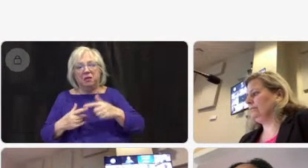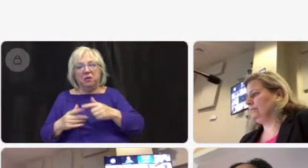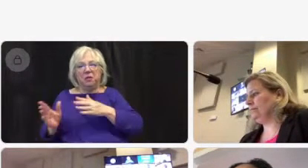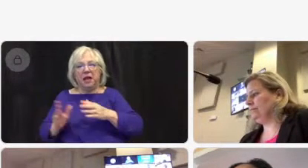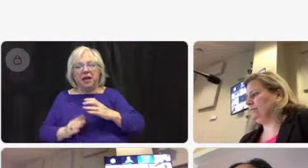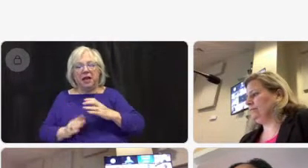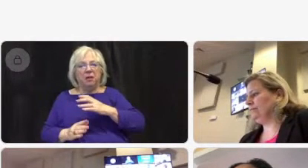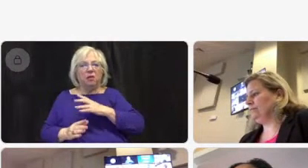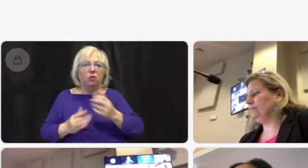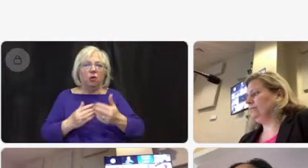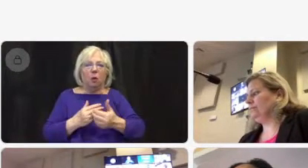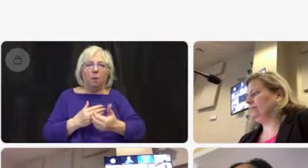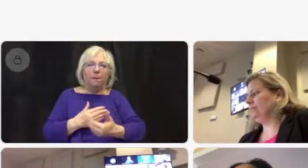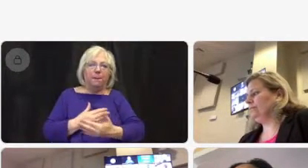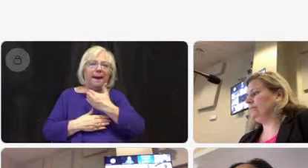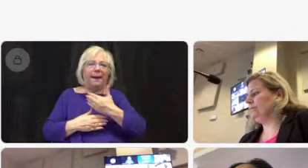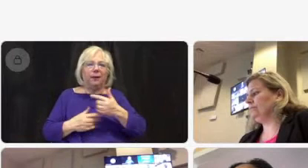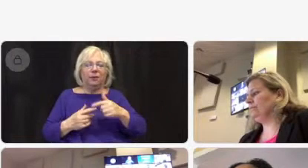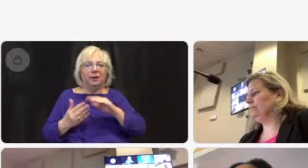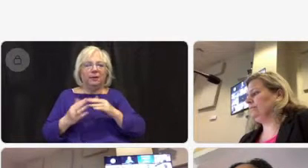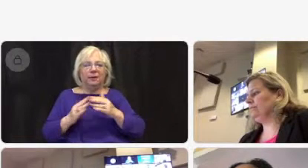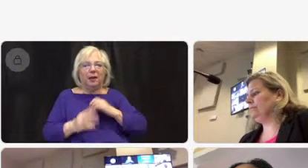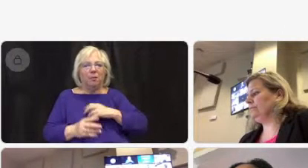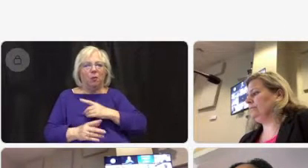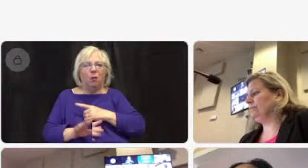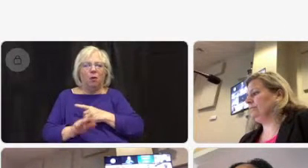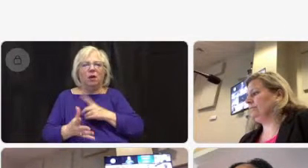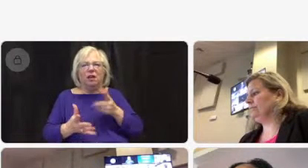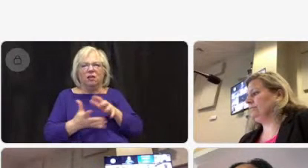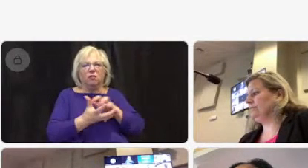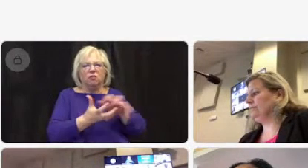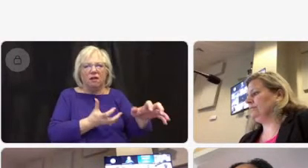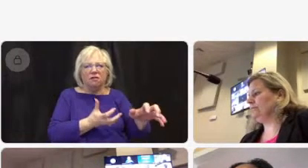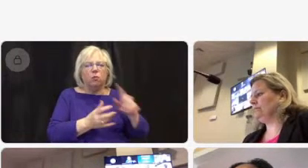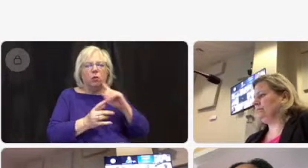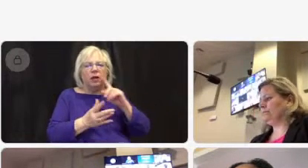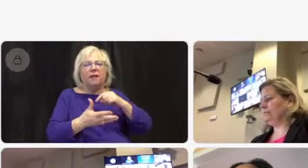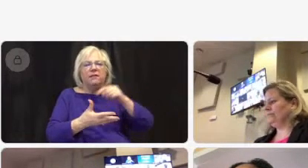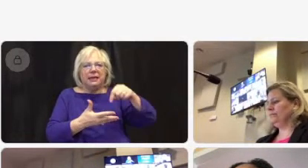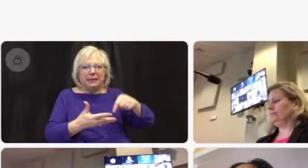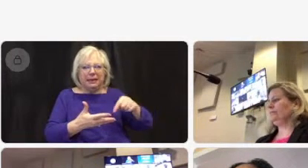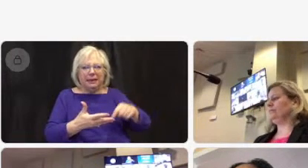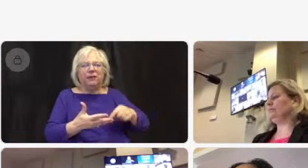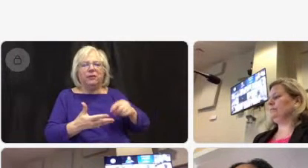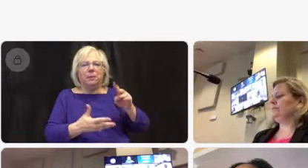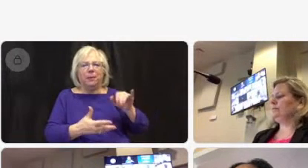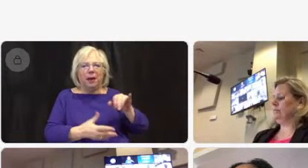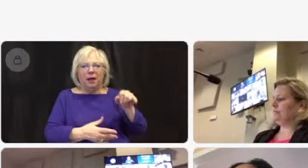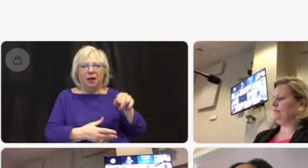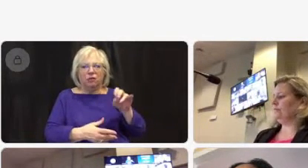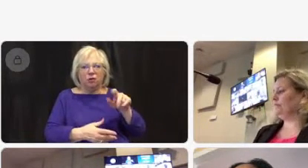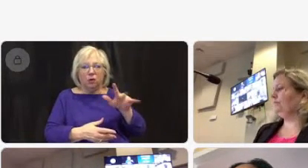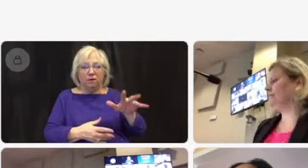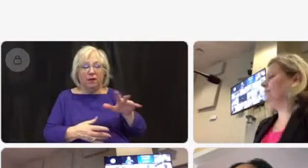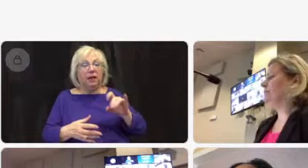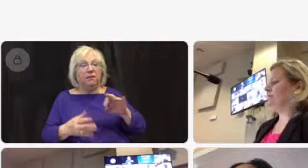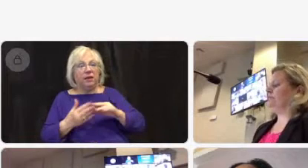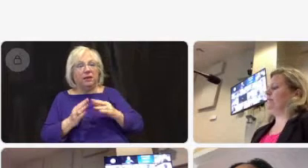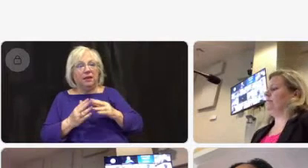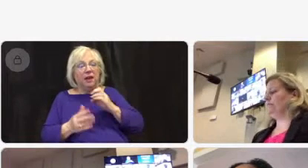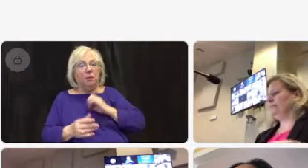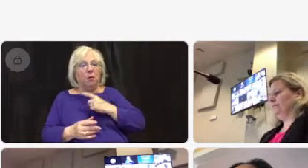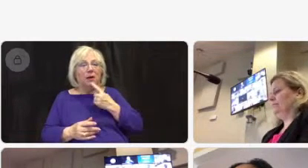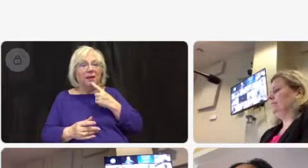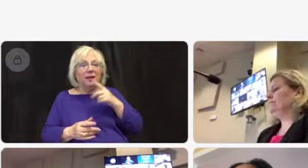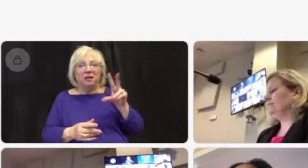board. And I'm just roughly, this is not verbatim, but we'll have the details for you by June 25th. And if the city board said no